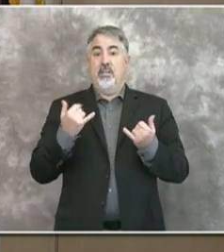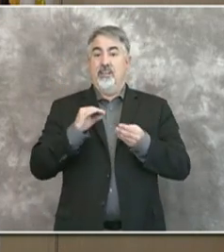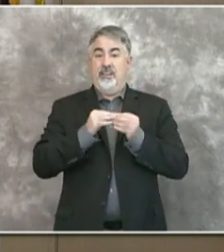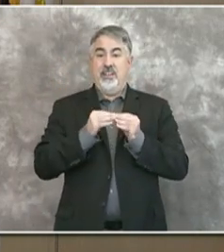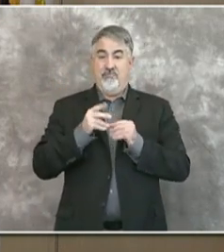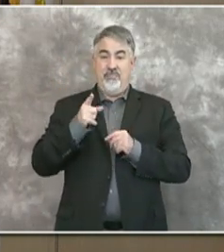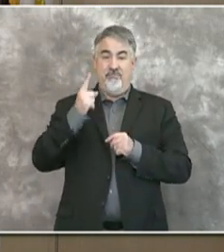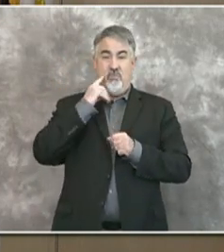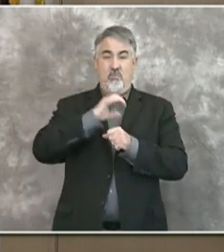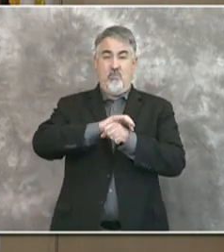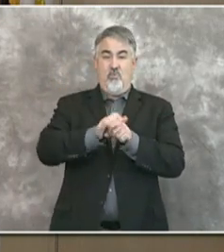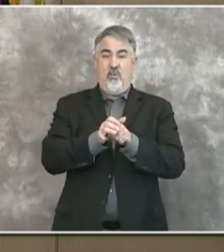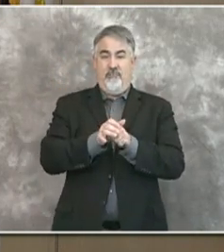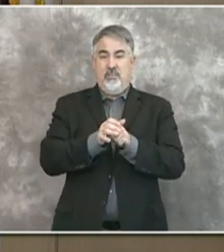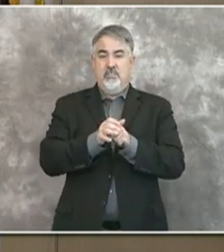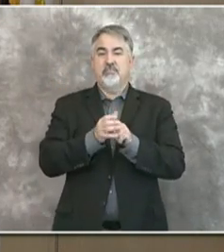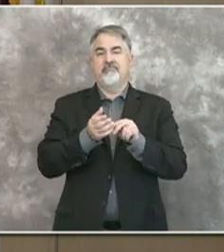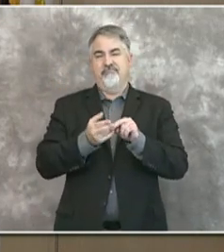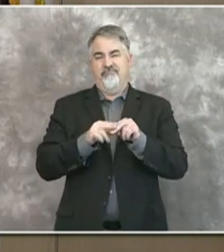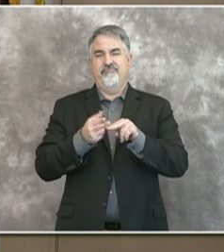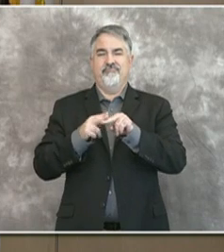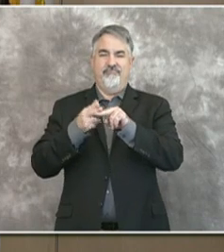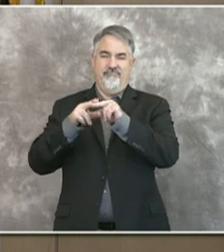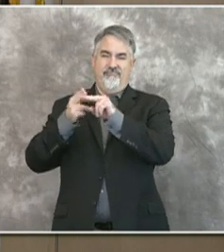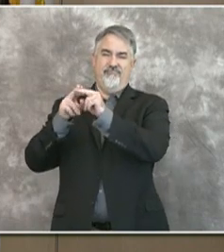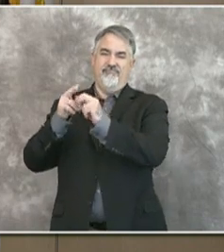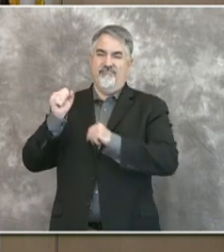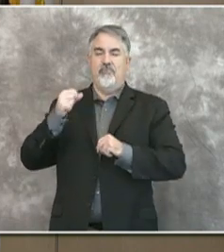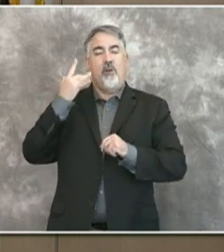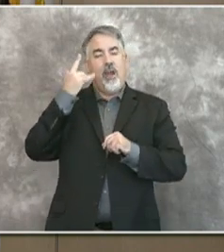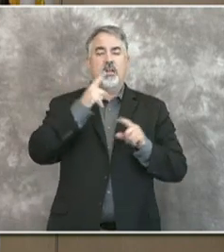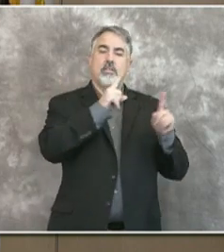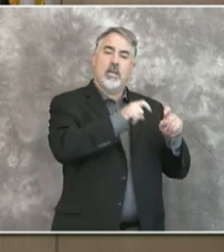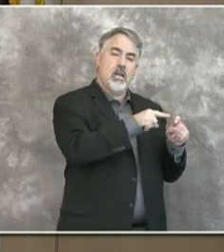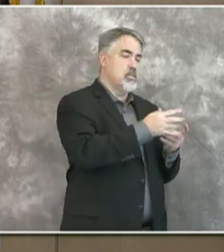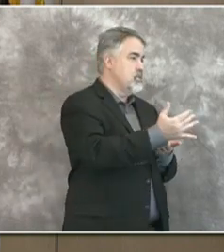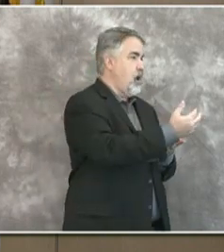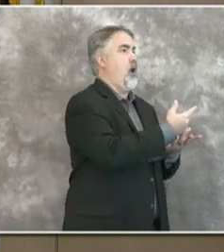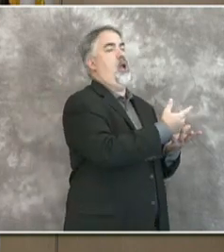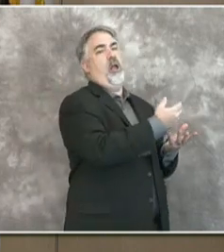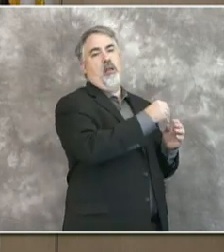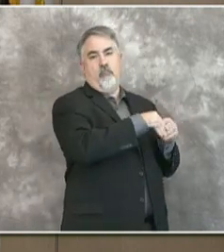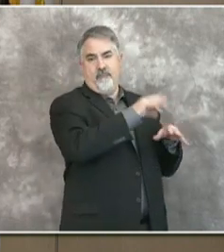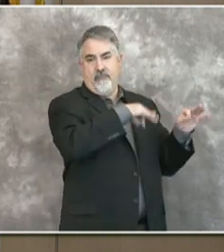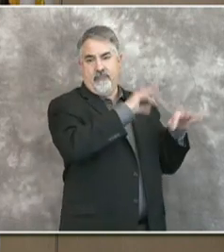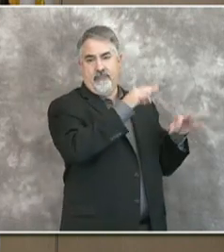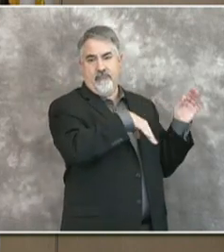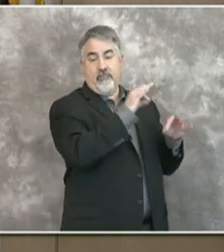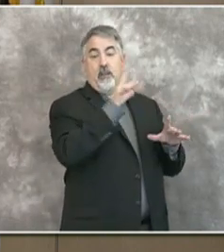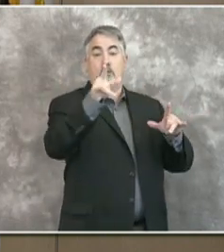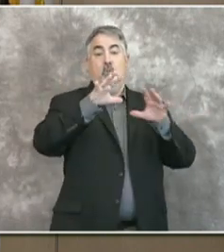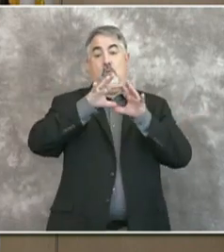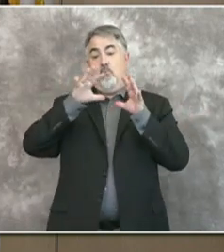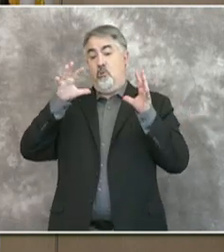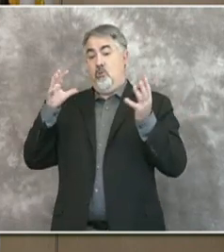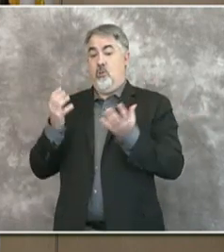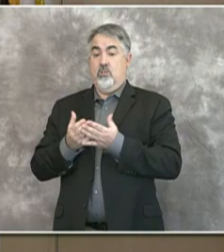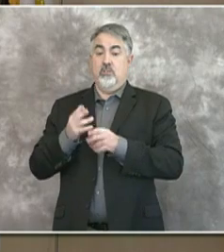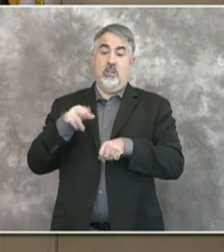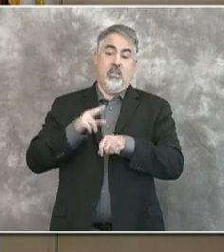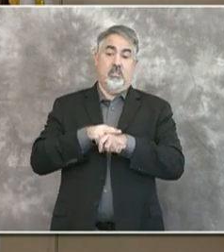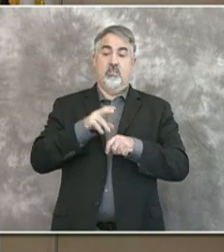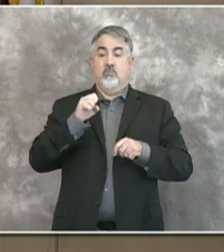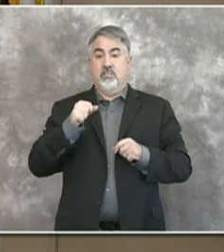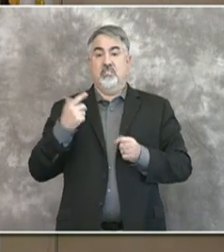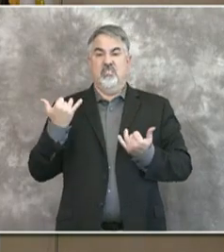COVID-19 continues to increase due to the local increasing testing abilities. The global, national, and state statistics, based on